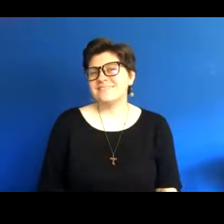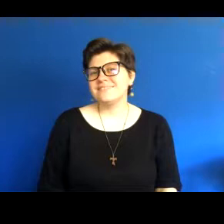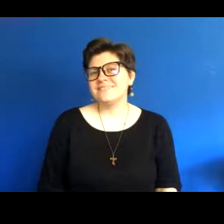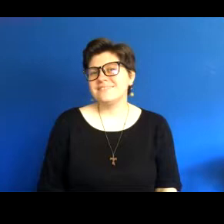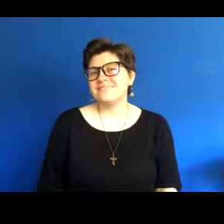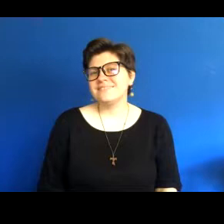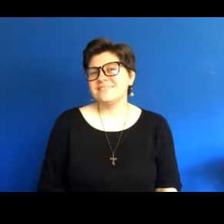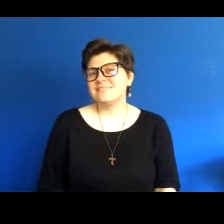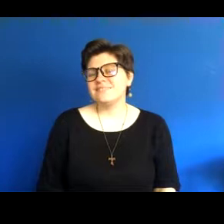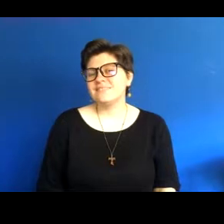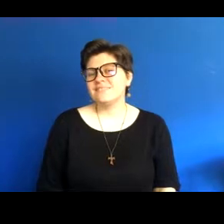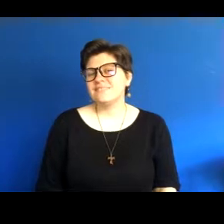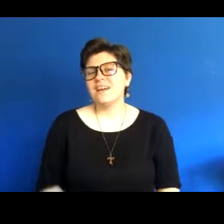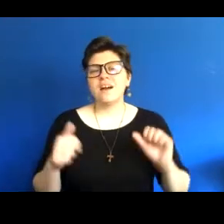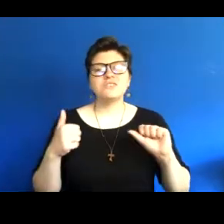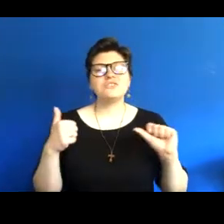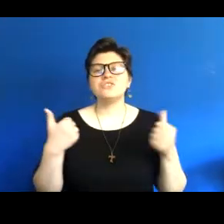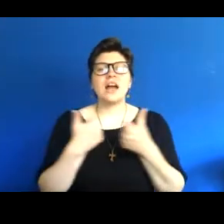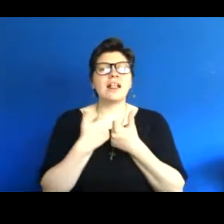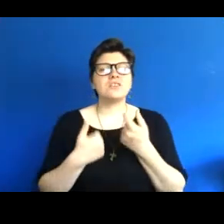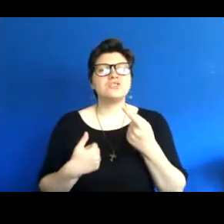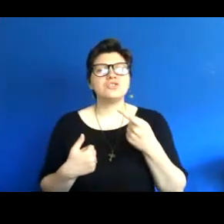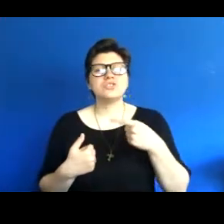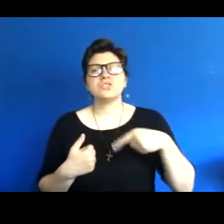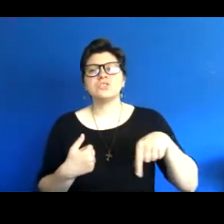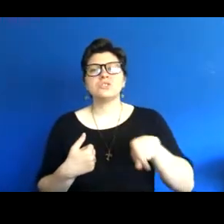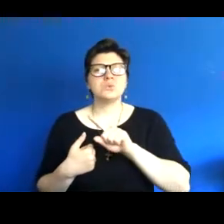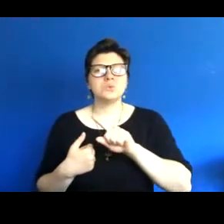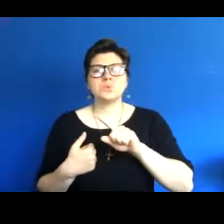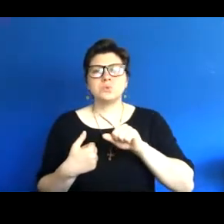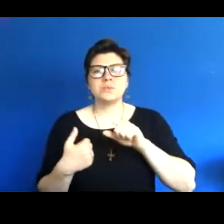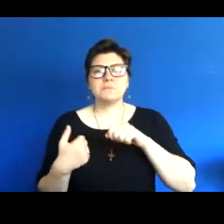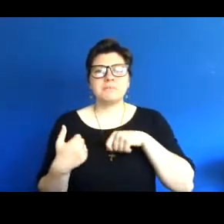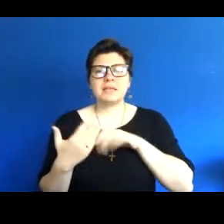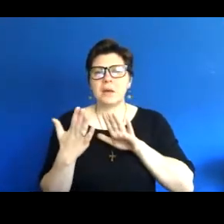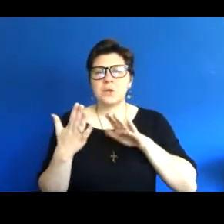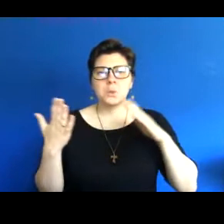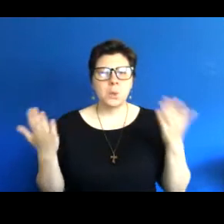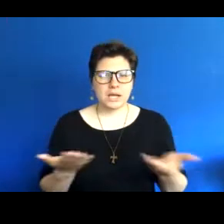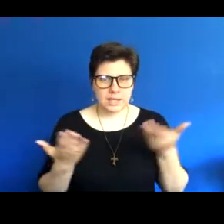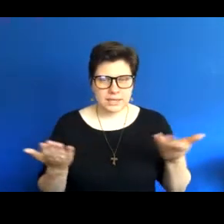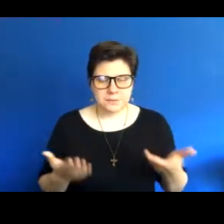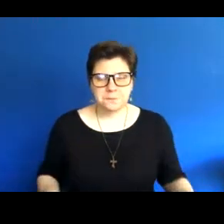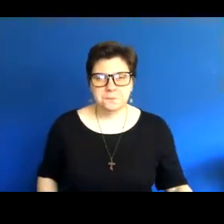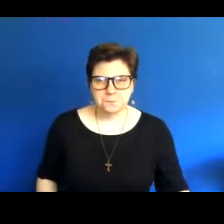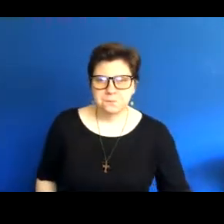So again, what is the challenge that you encounter in your various roles?